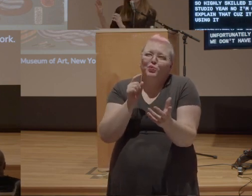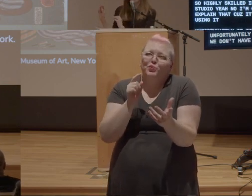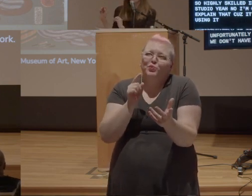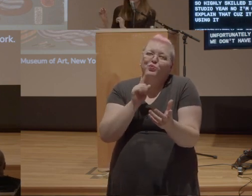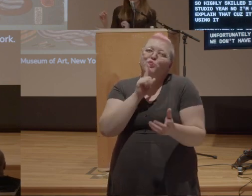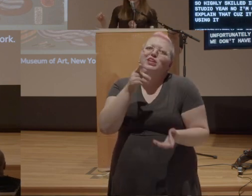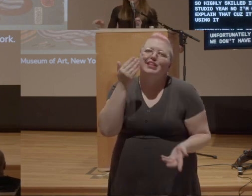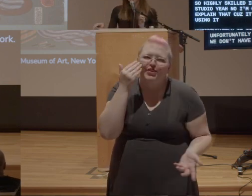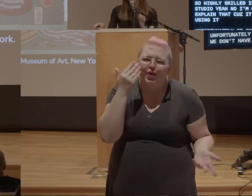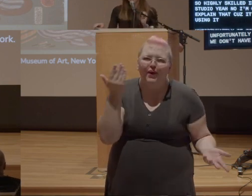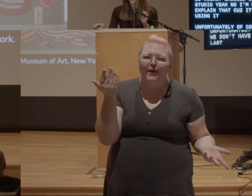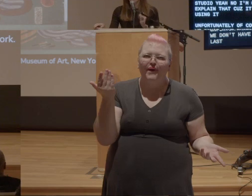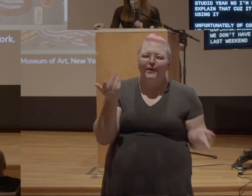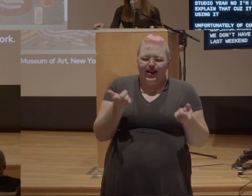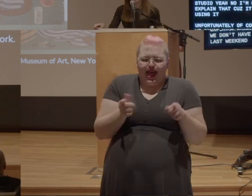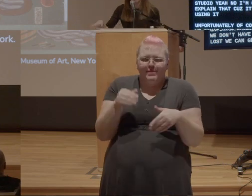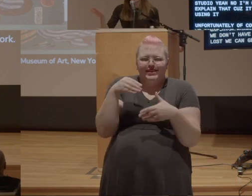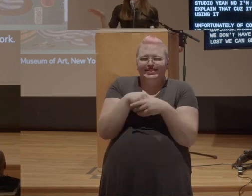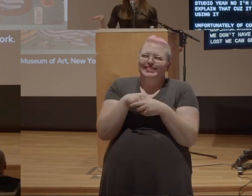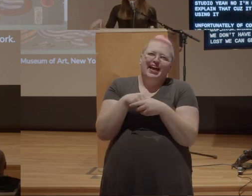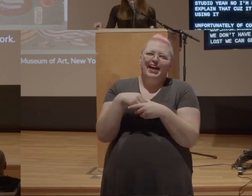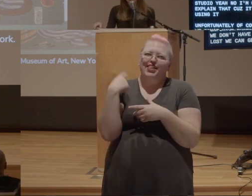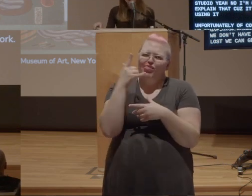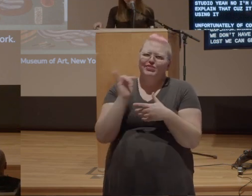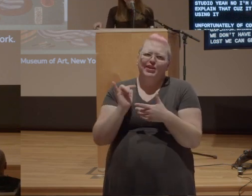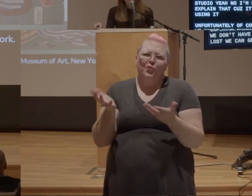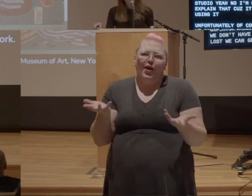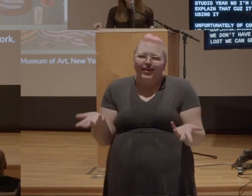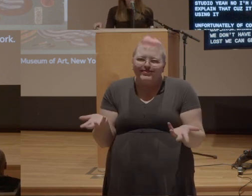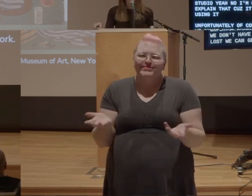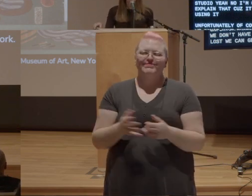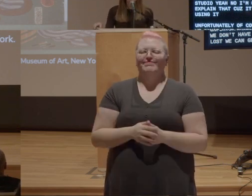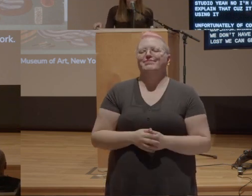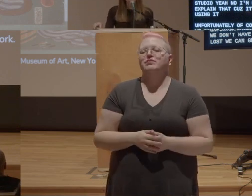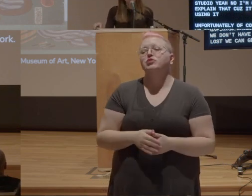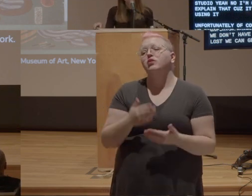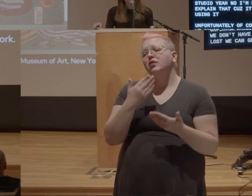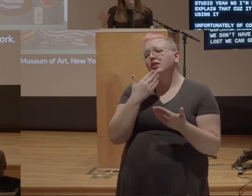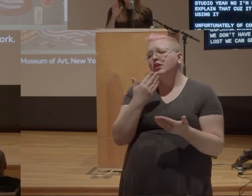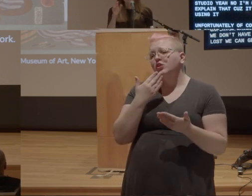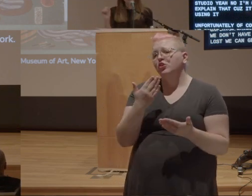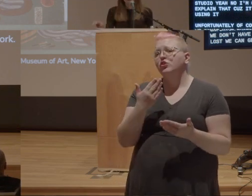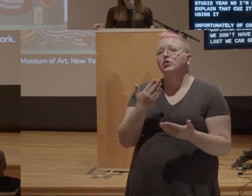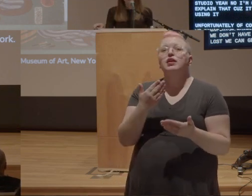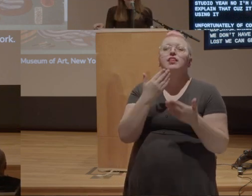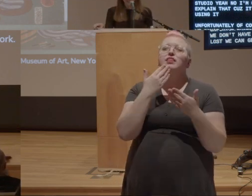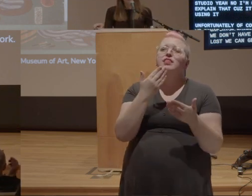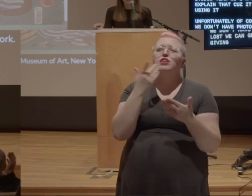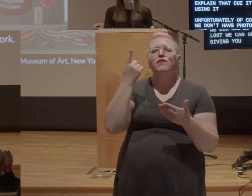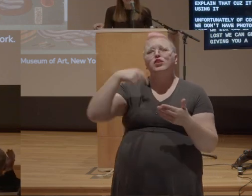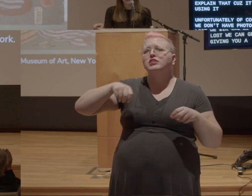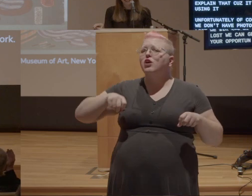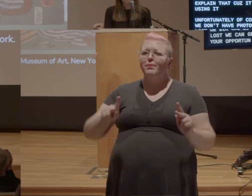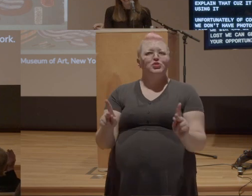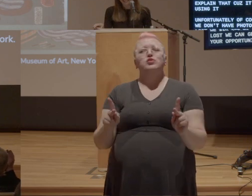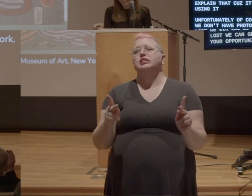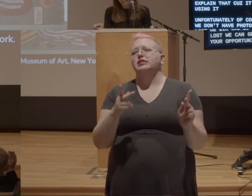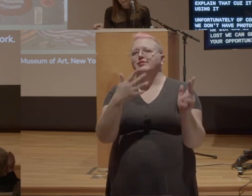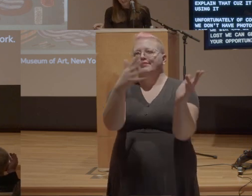the closest we can get to a sense of that process. Thank you very much for giving me the opportunity to say